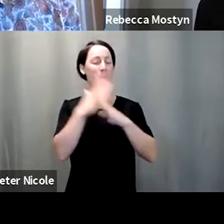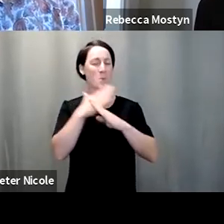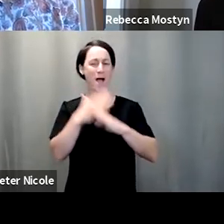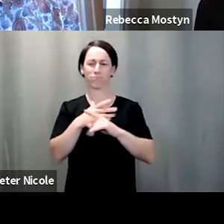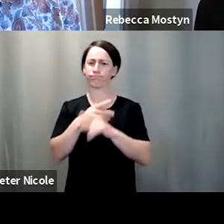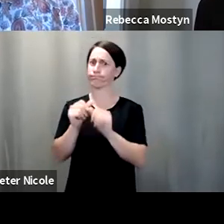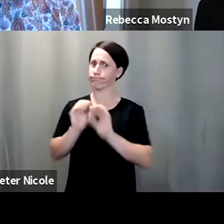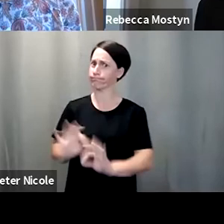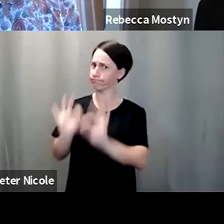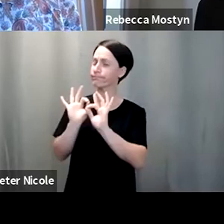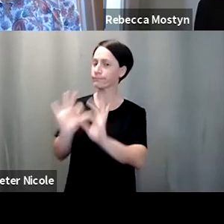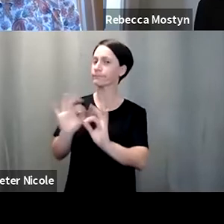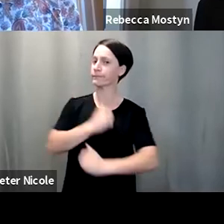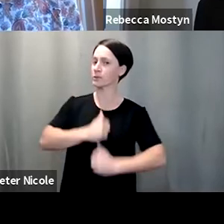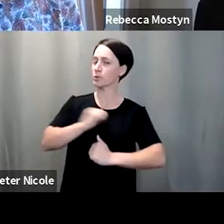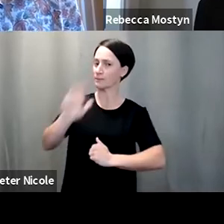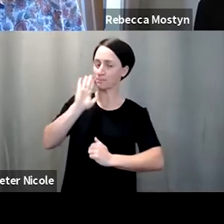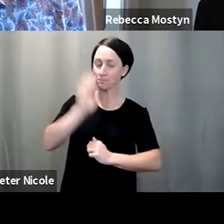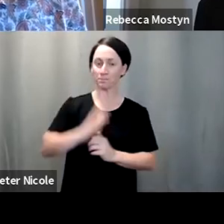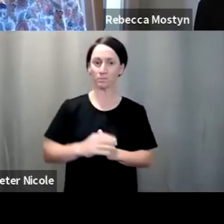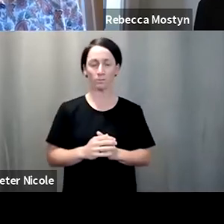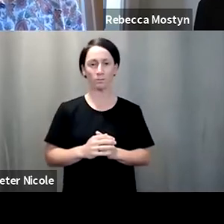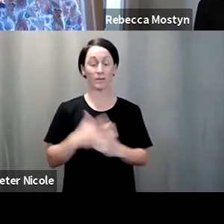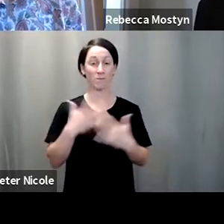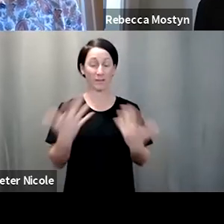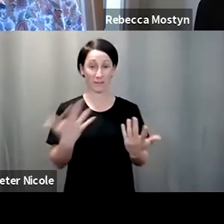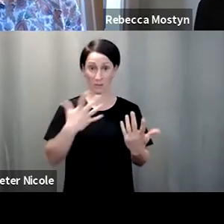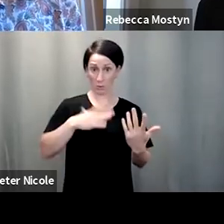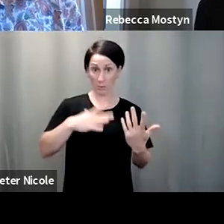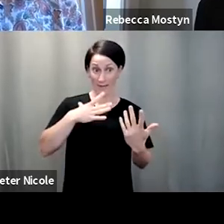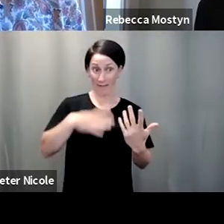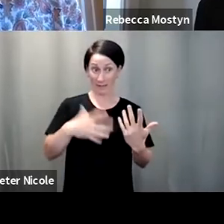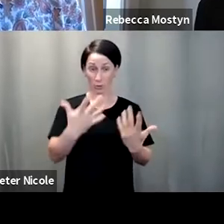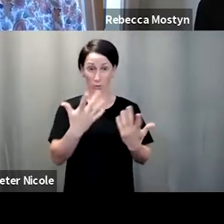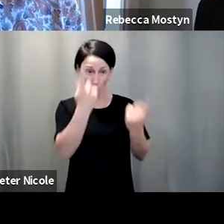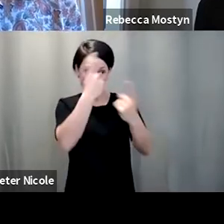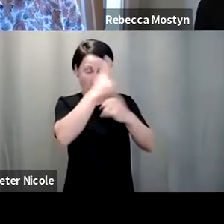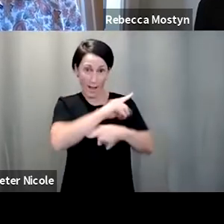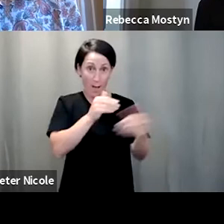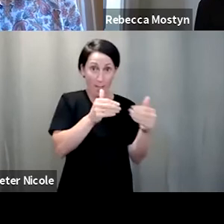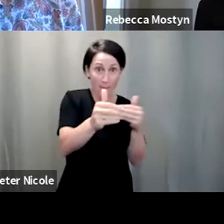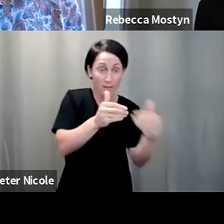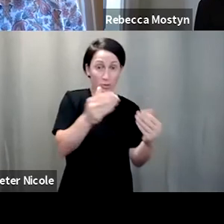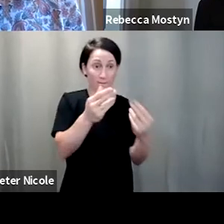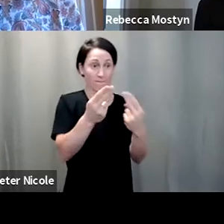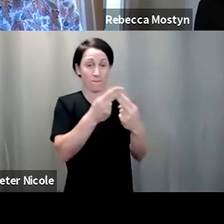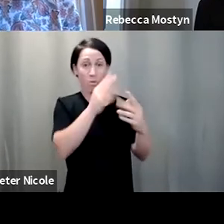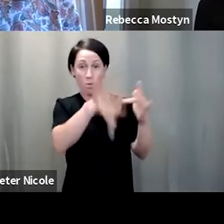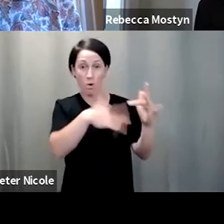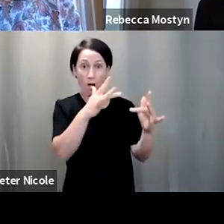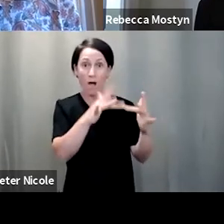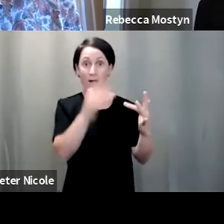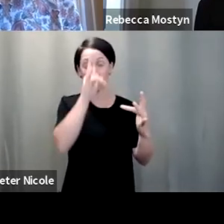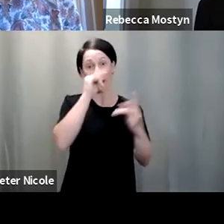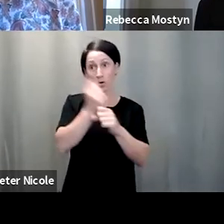engagement, you know, is there a revenue model? Can you actually market live, you know, digital videos of live